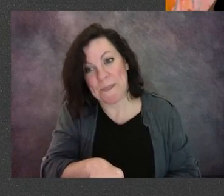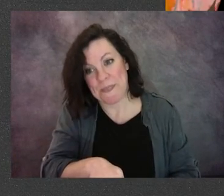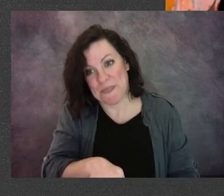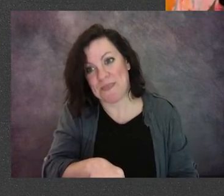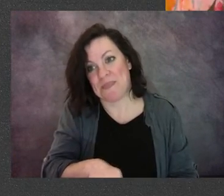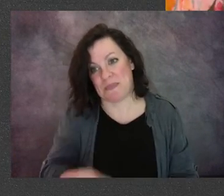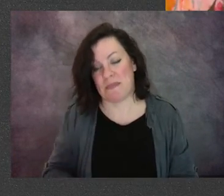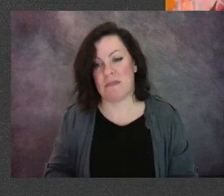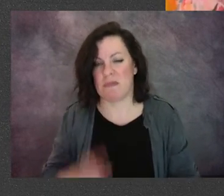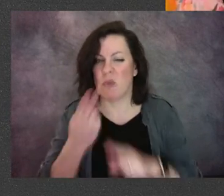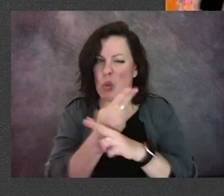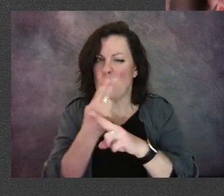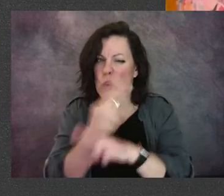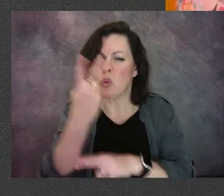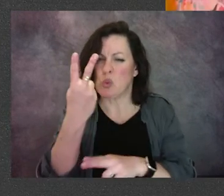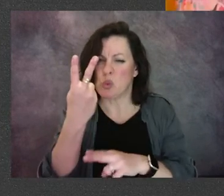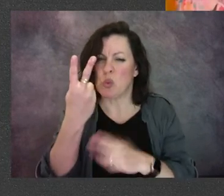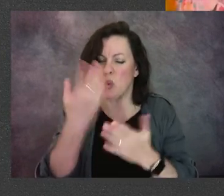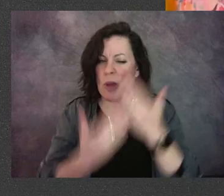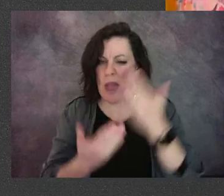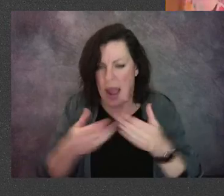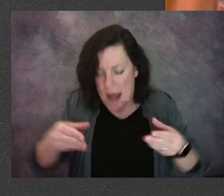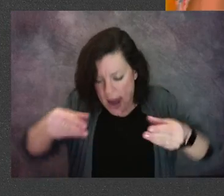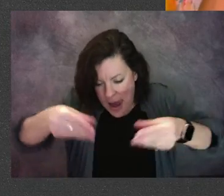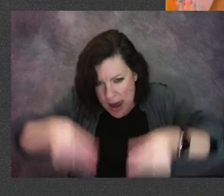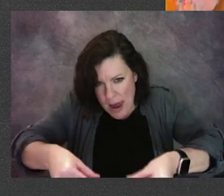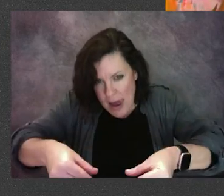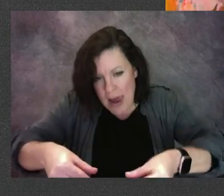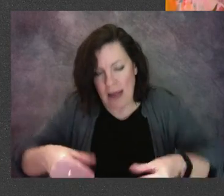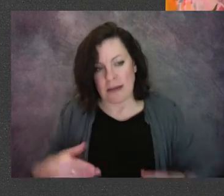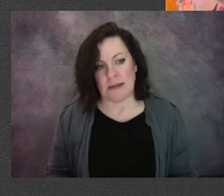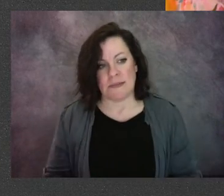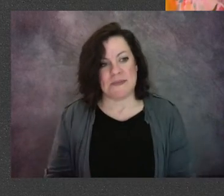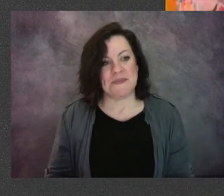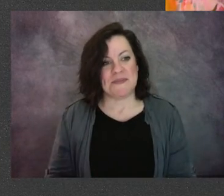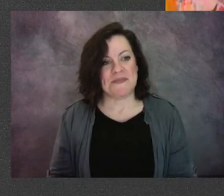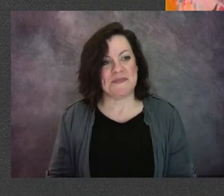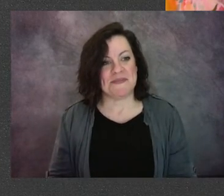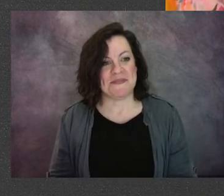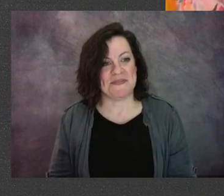Let me move this out of the way. I'm gonna take two hands and put this head over there.